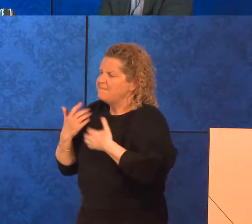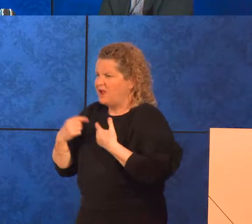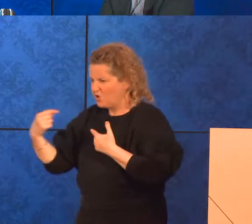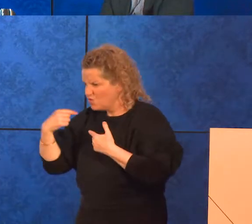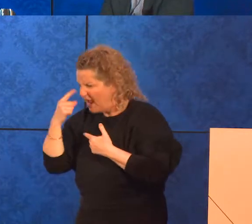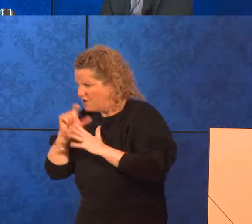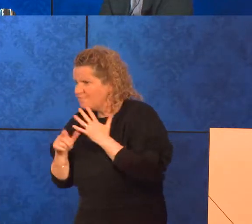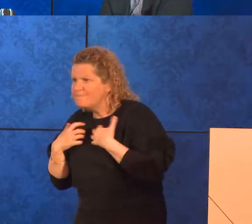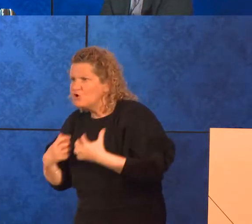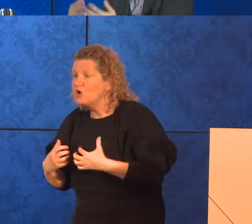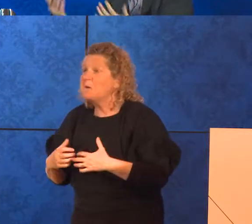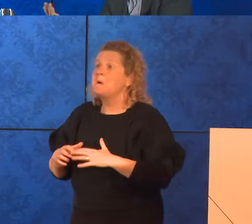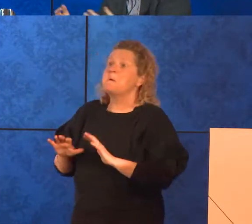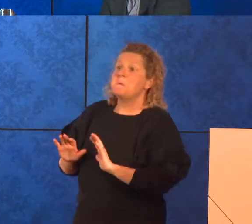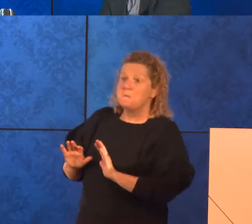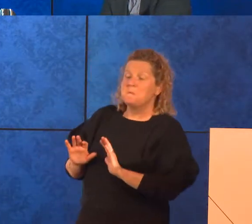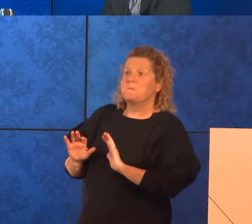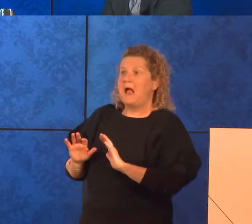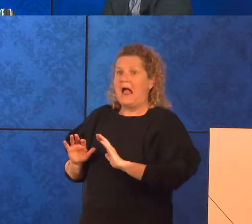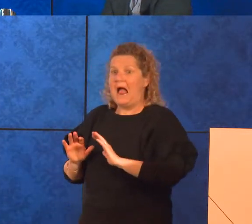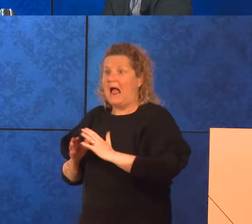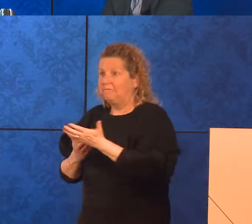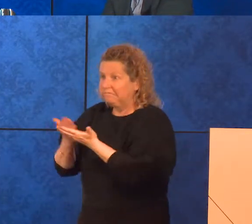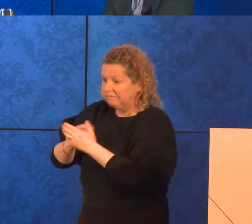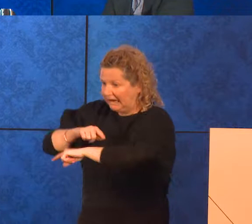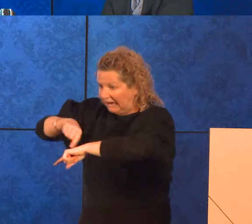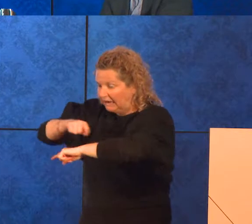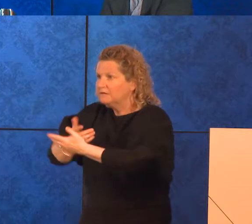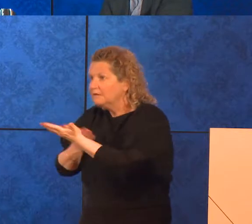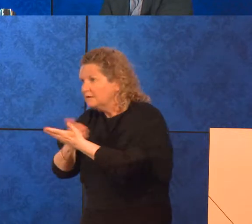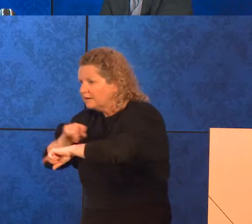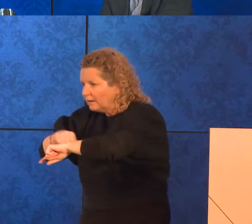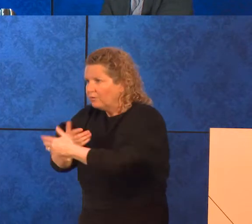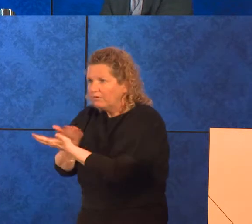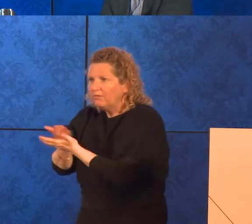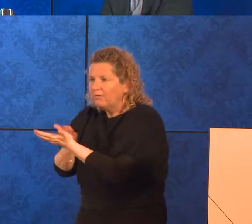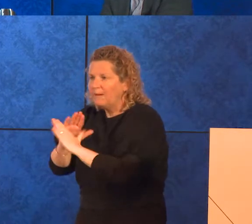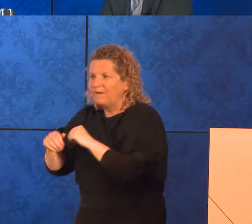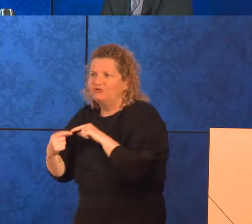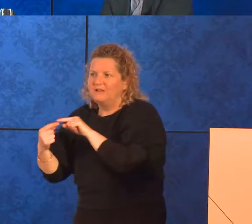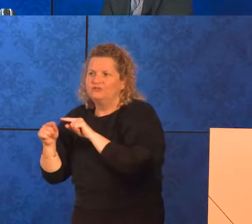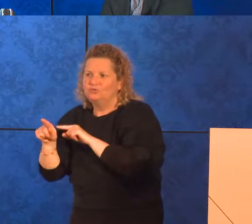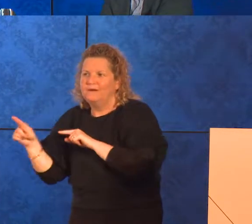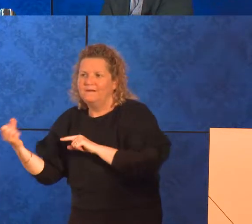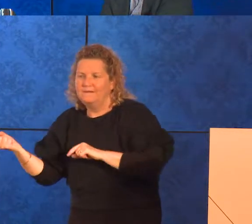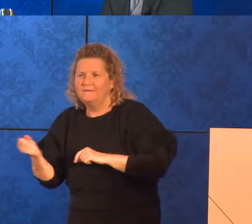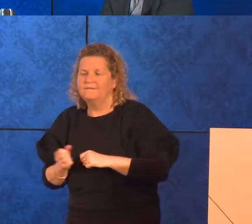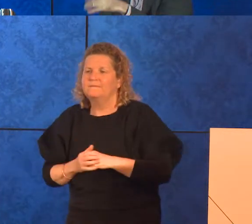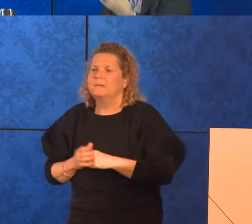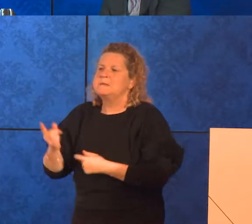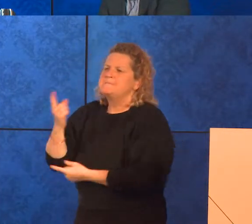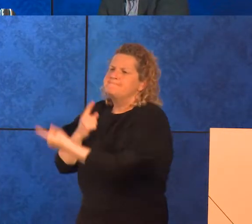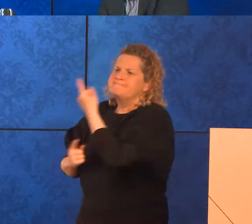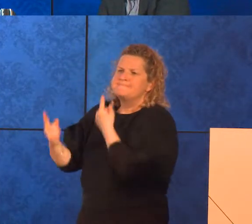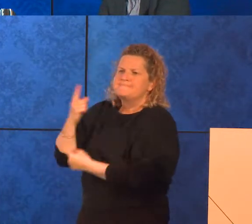do. Which was, and I spent hours with people talking to them about that and about the challenges they faced, and they